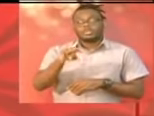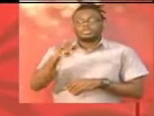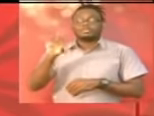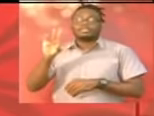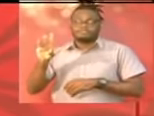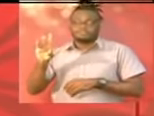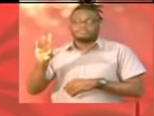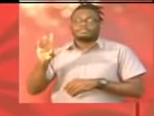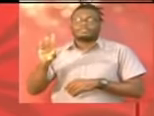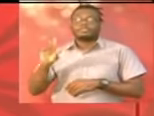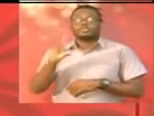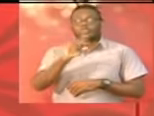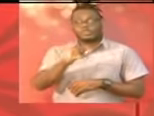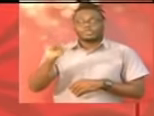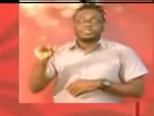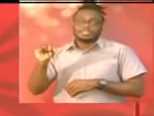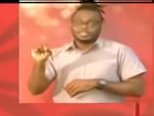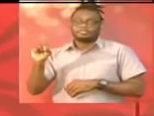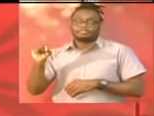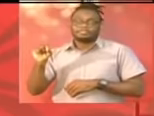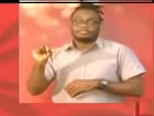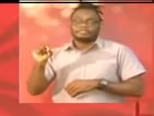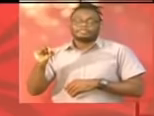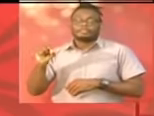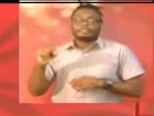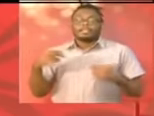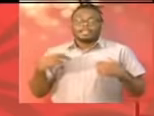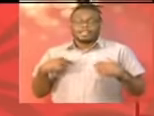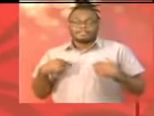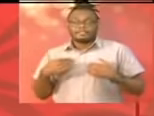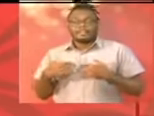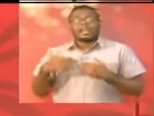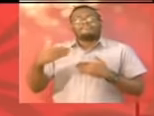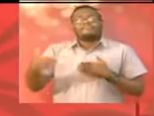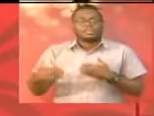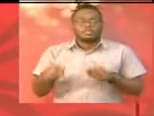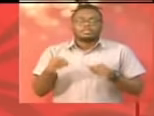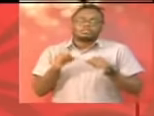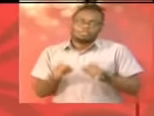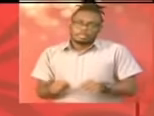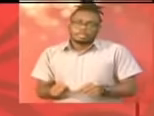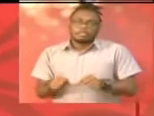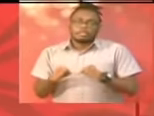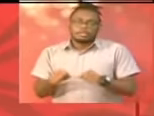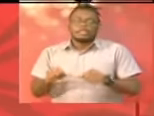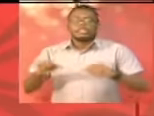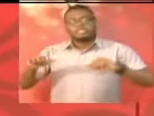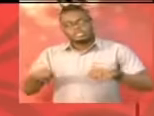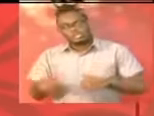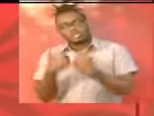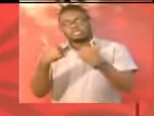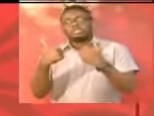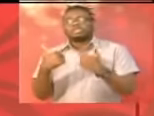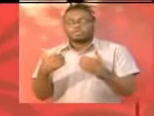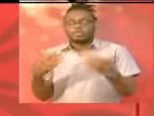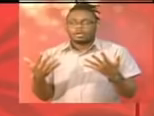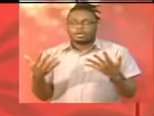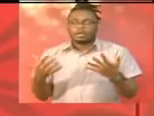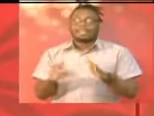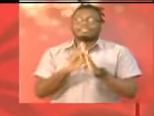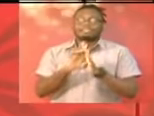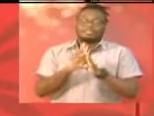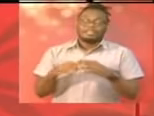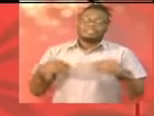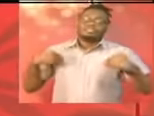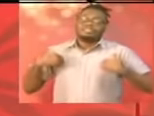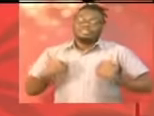residual symptoms post that, which included, as I mentioned, fatigue, various aches and